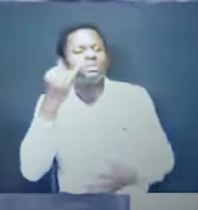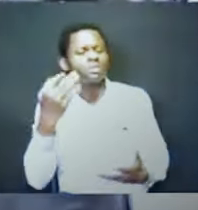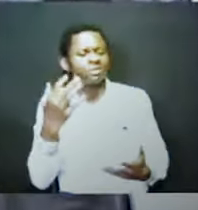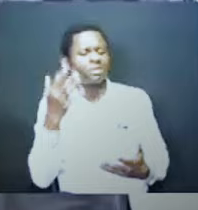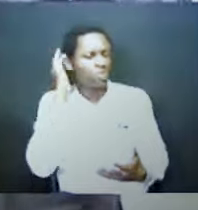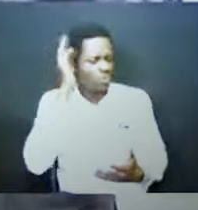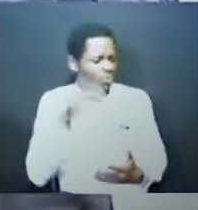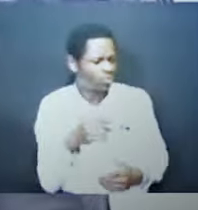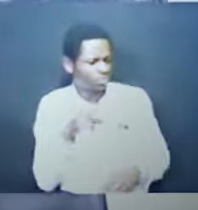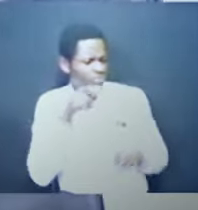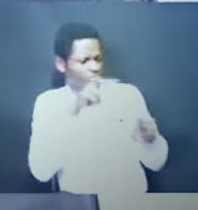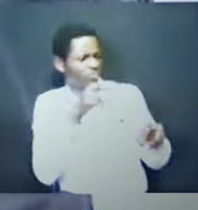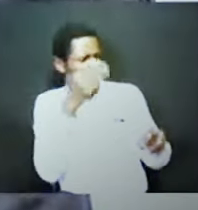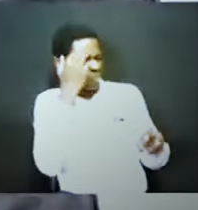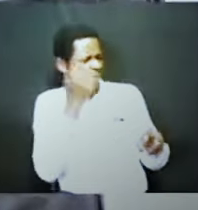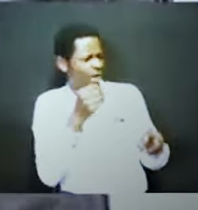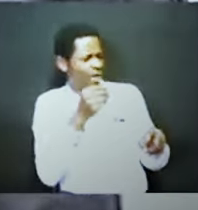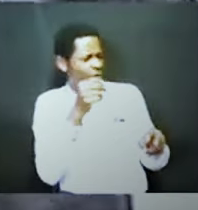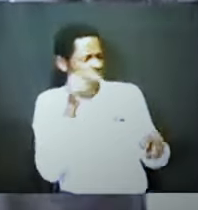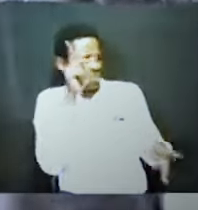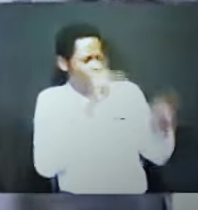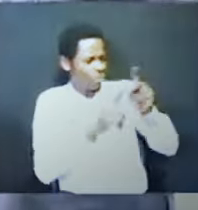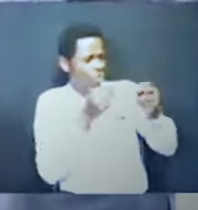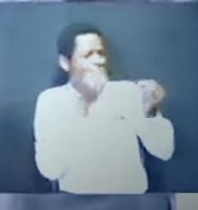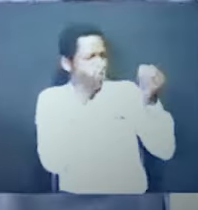Now, verse